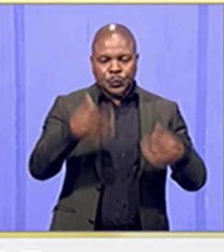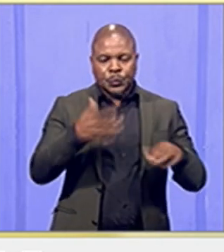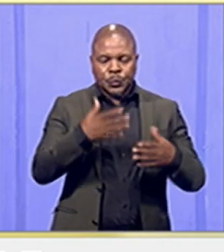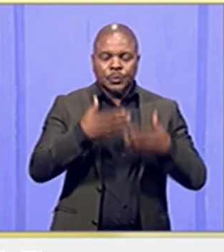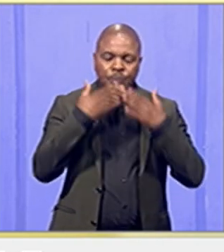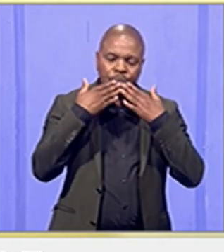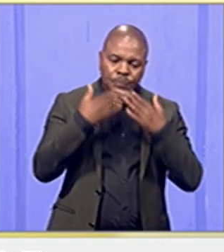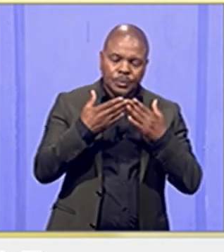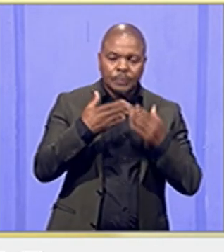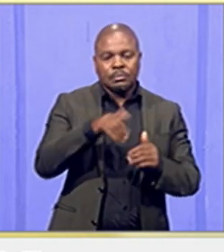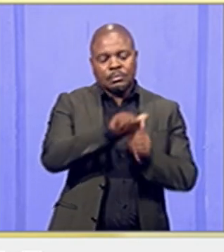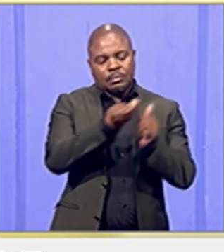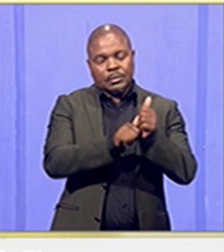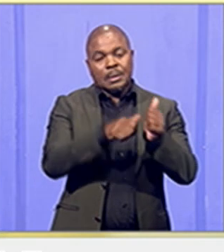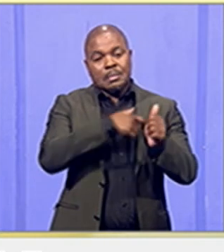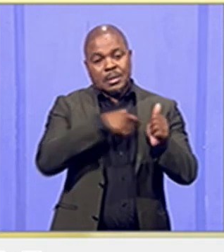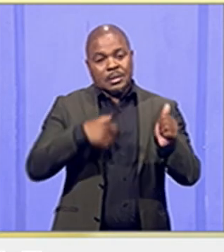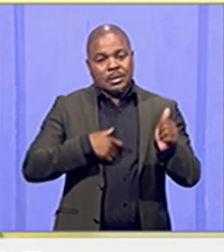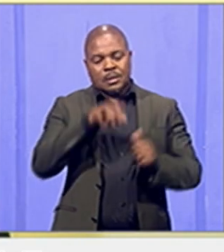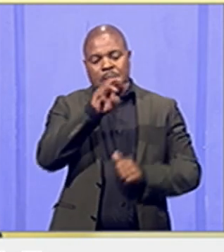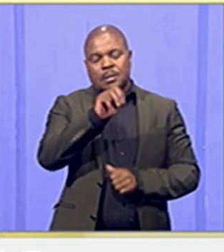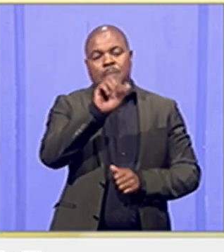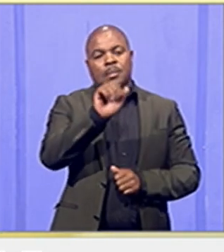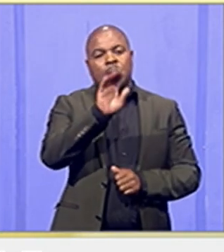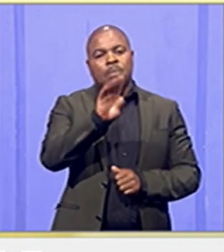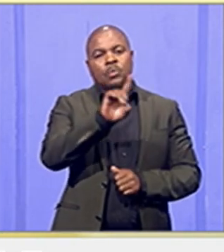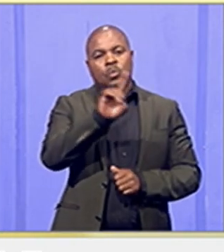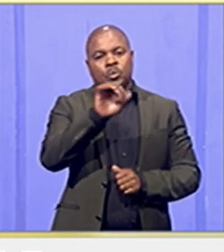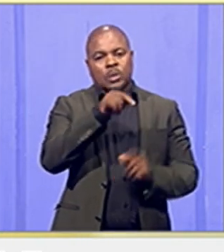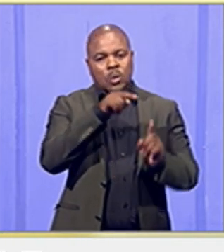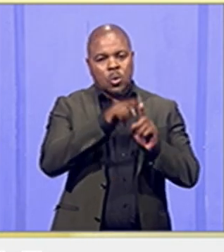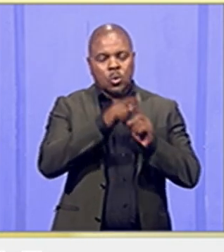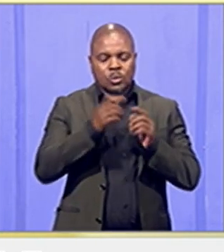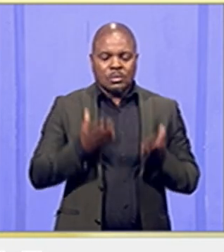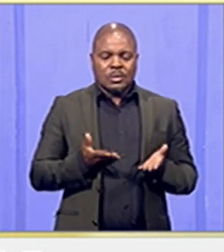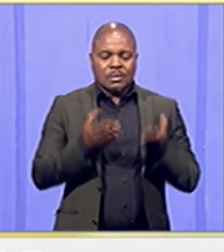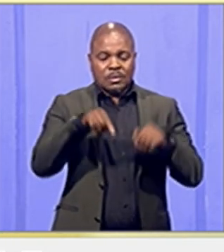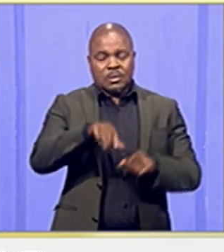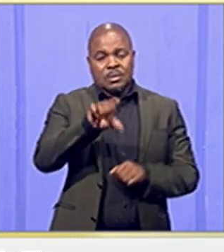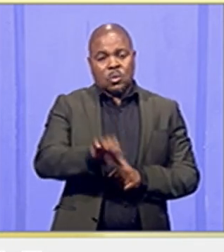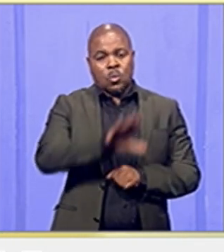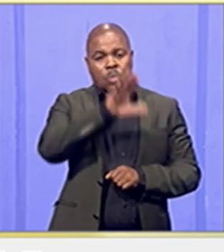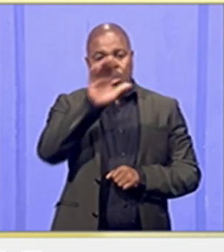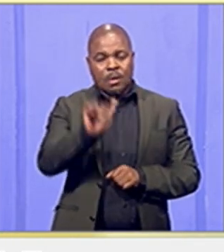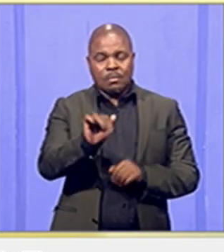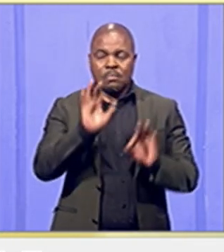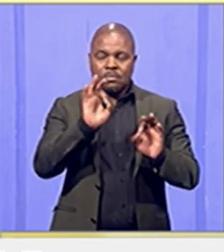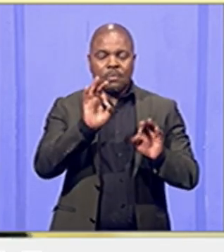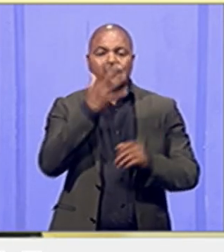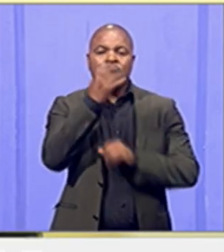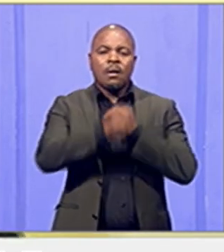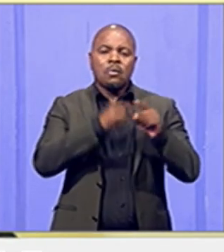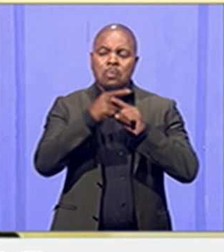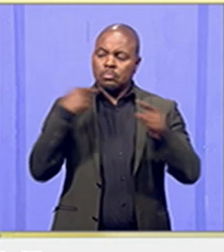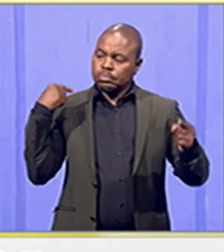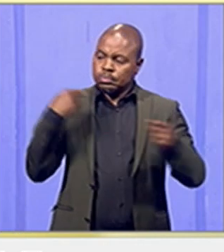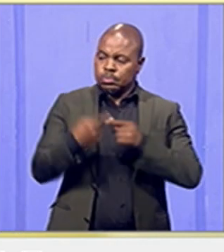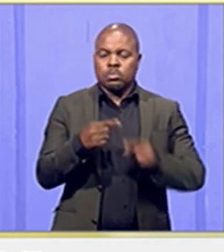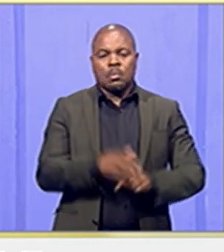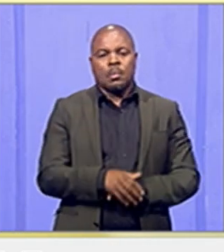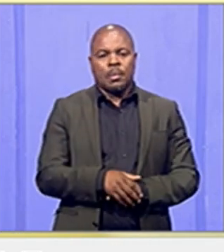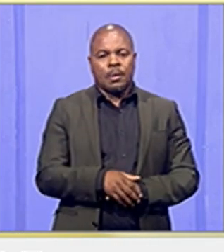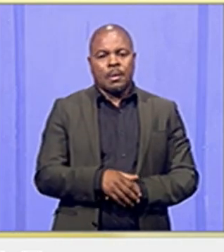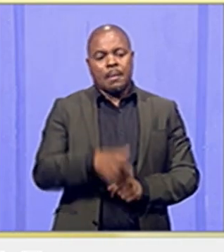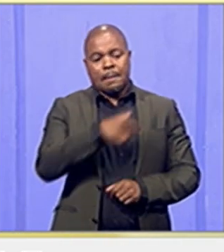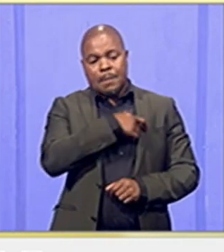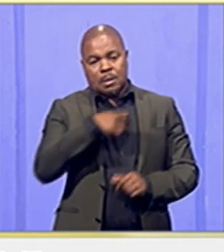President Mabuza for his exceptional service to the country over the last 5 years. The Deputy President has undertaken